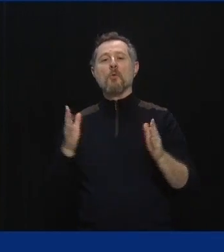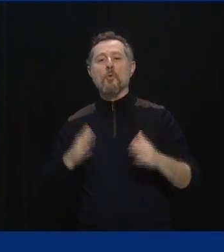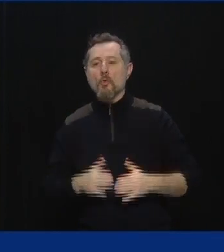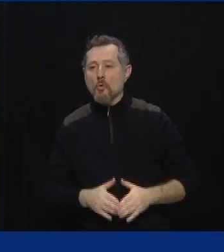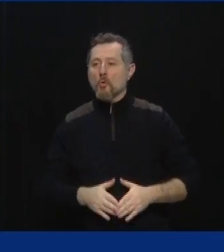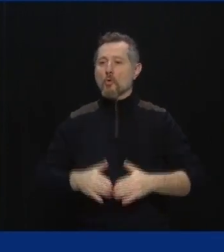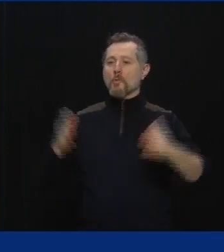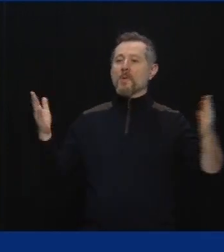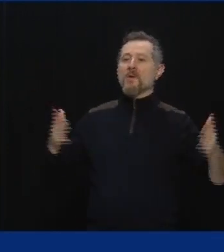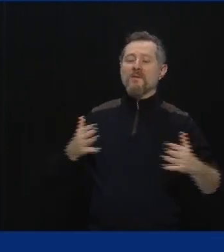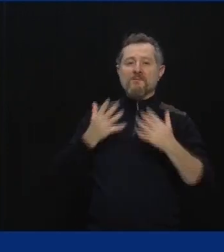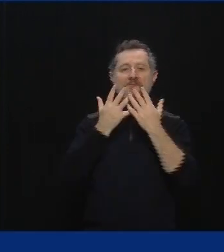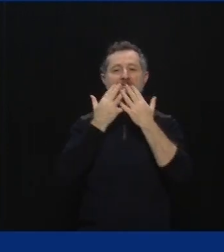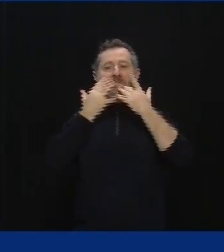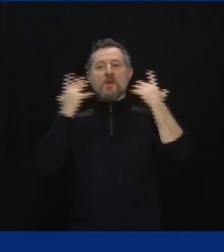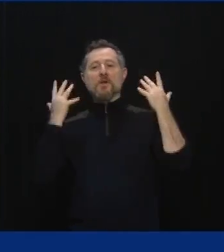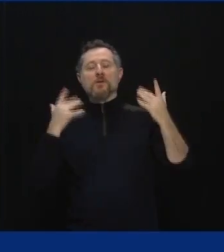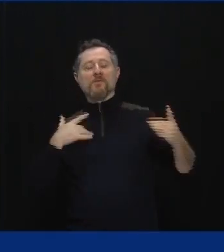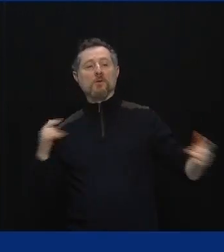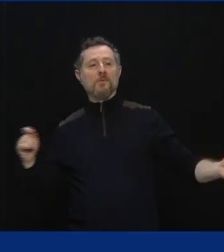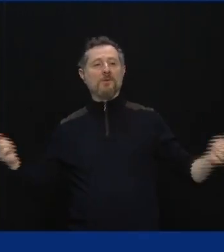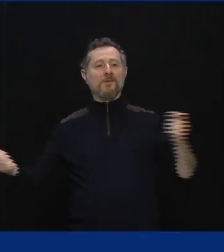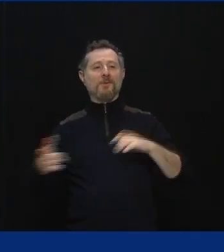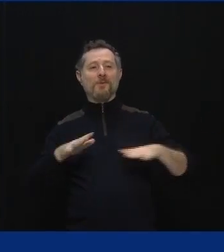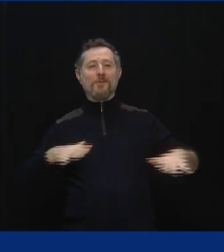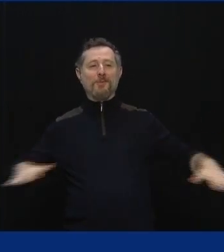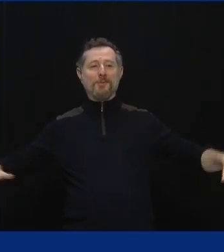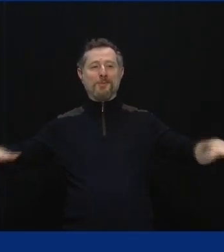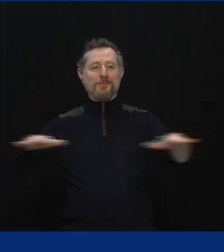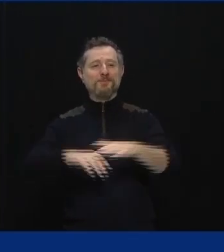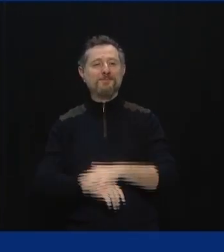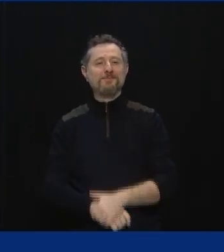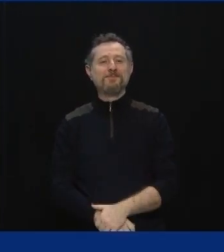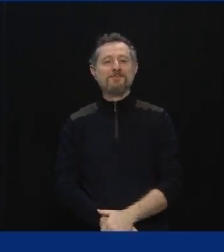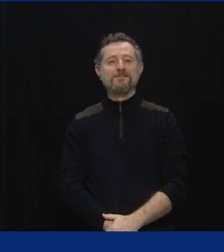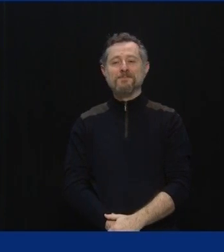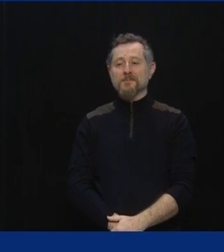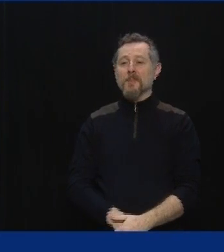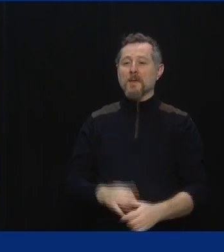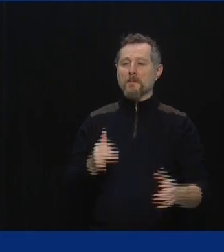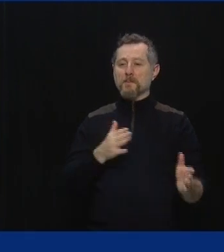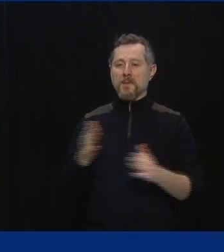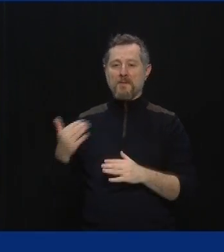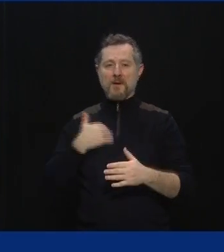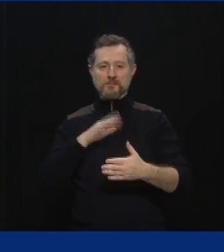that a transformation of JFK should be. The project timeline,